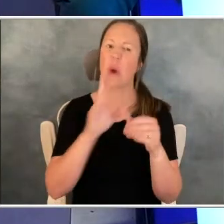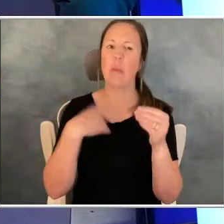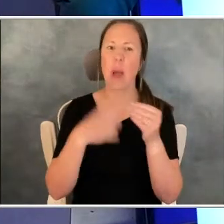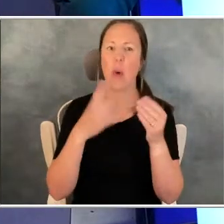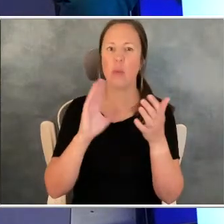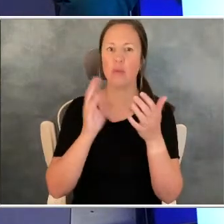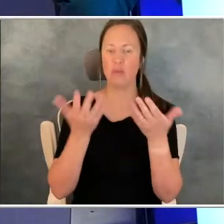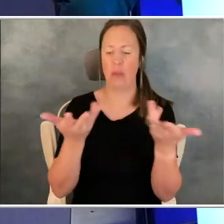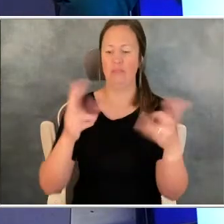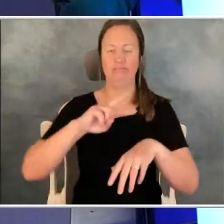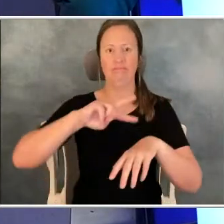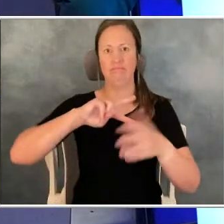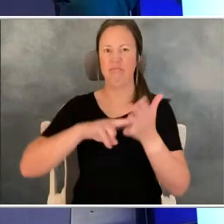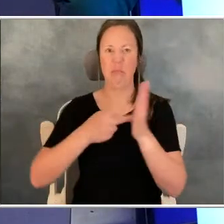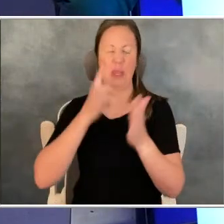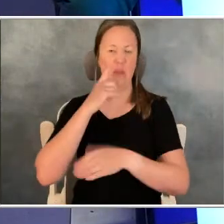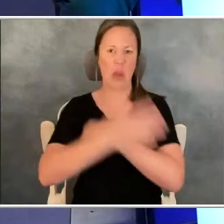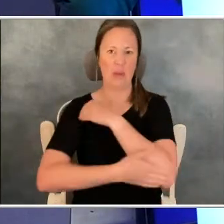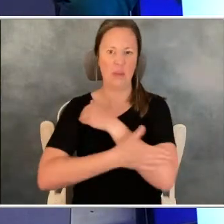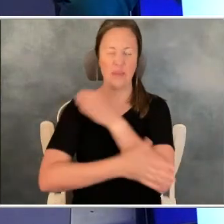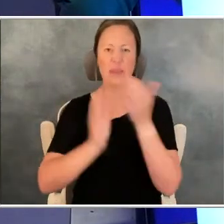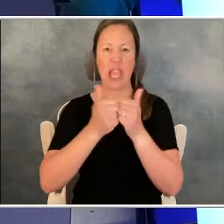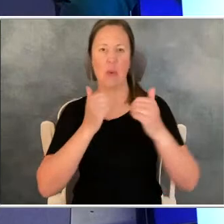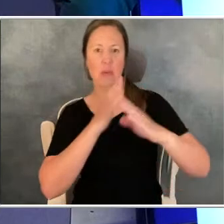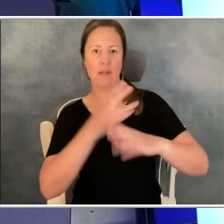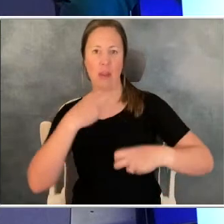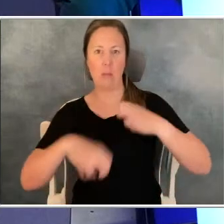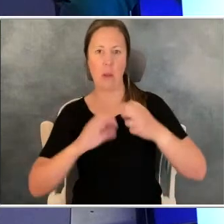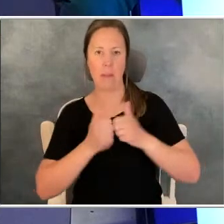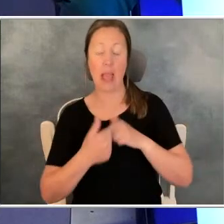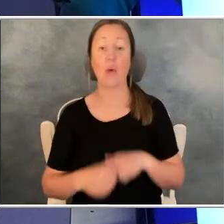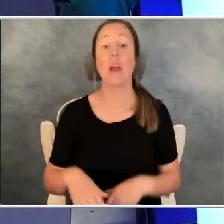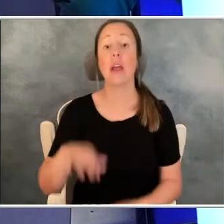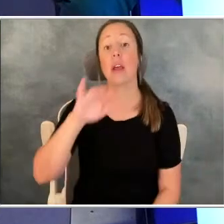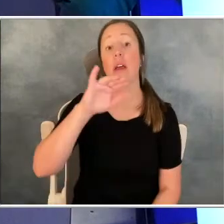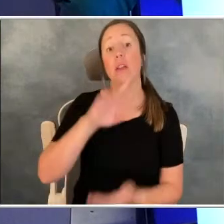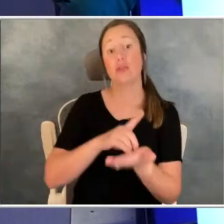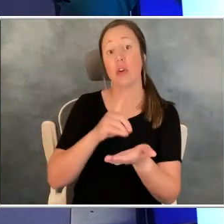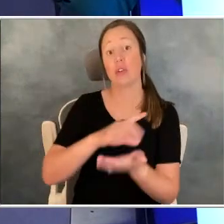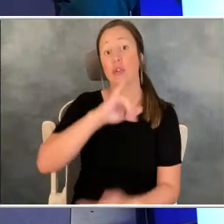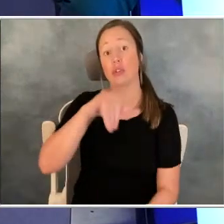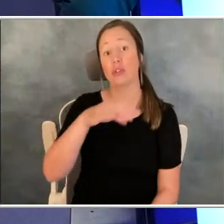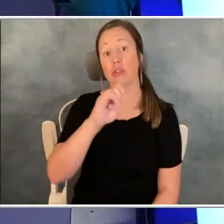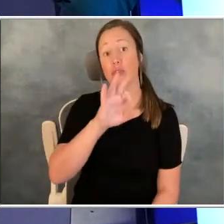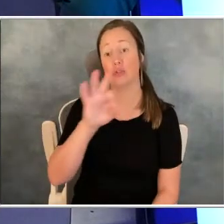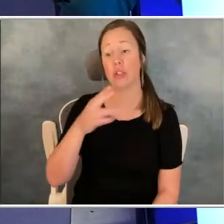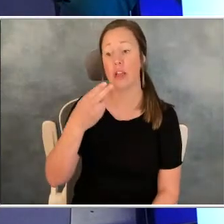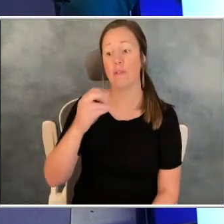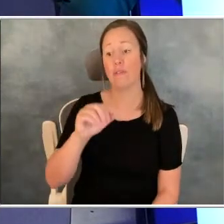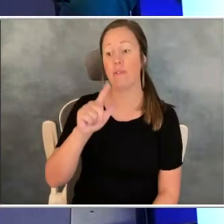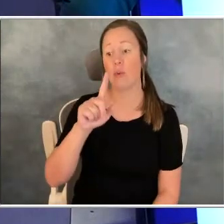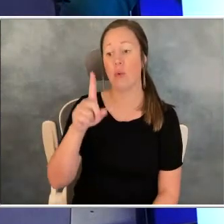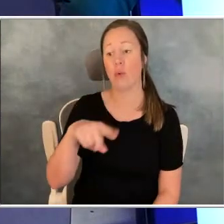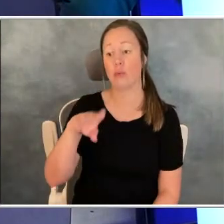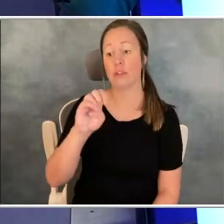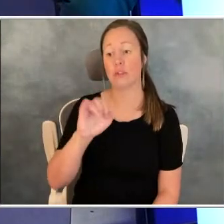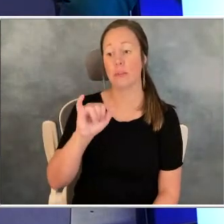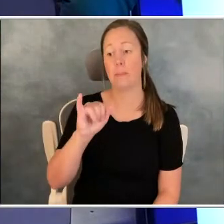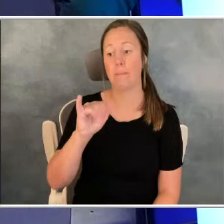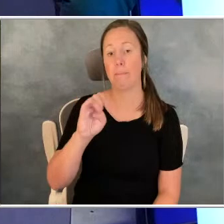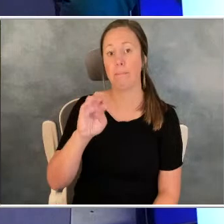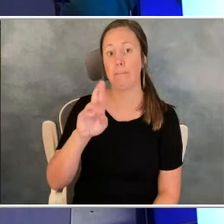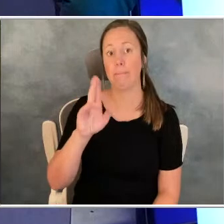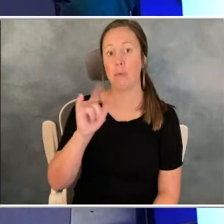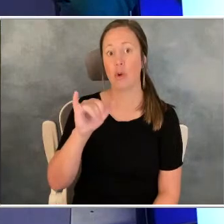do to help prevent those problems. Here with me today is Dr. Jeff Holzberlein, Physician-in-Chief at the University of Kansas Cancer Center, one of our urologic